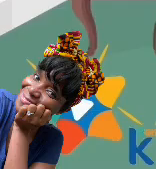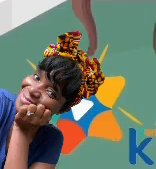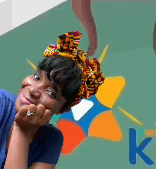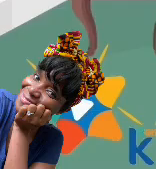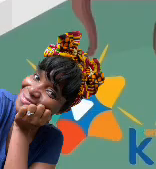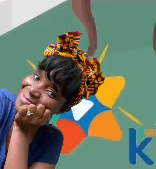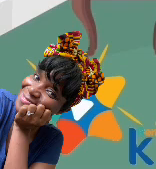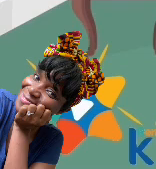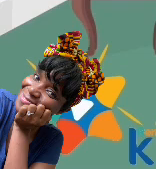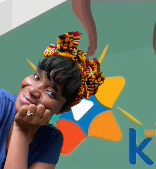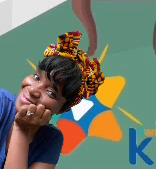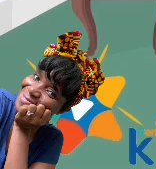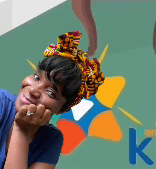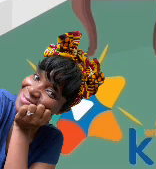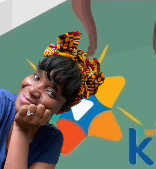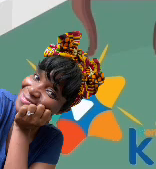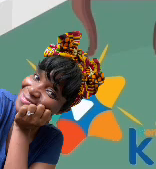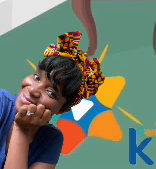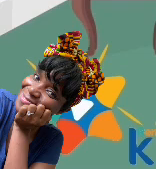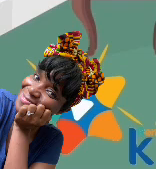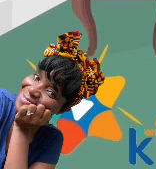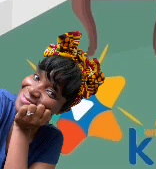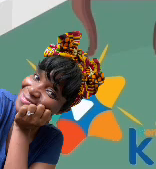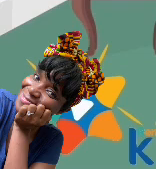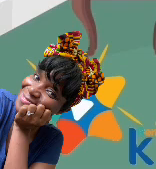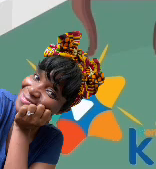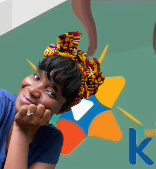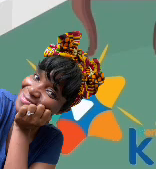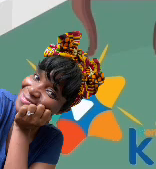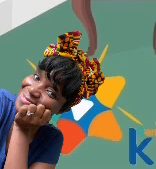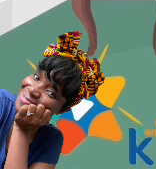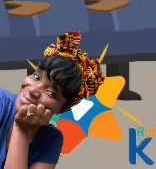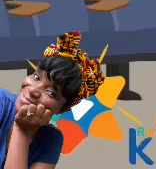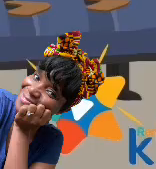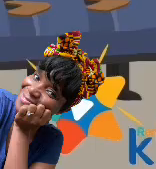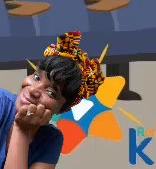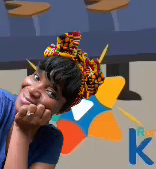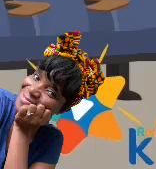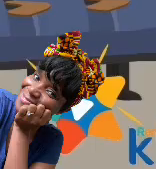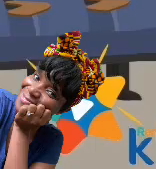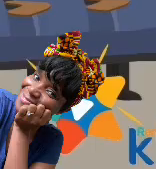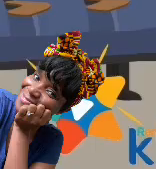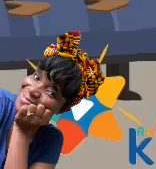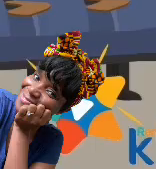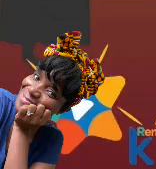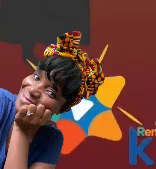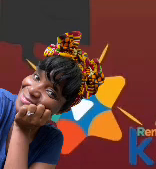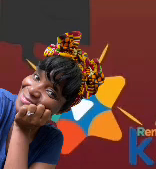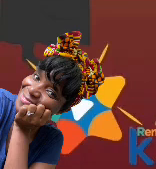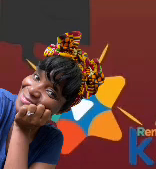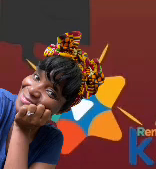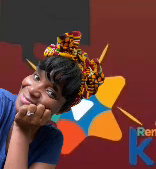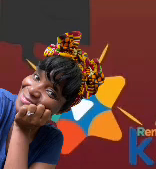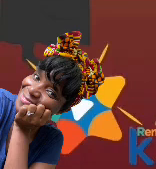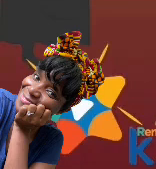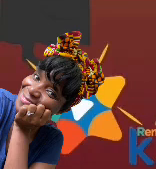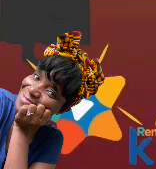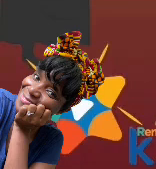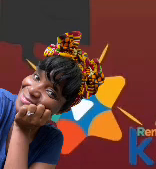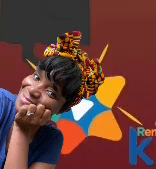she wasn't certain that God could do miracles, she knew that she loved Him. She gave her heart to Jesus and was